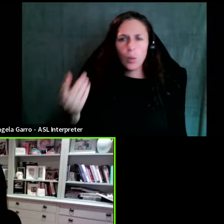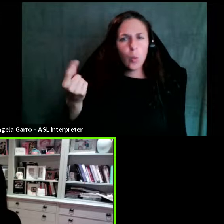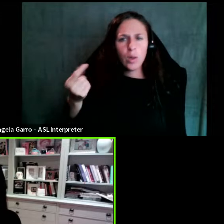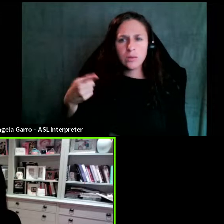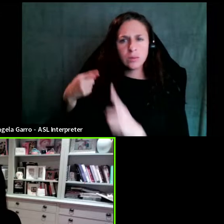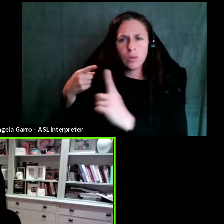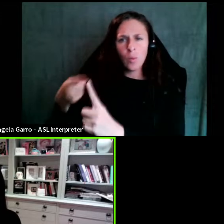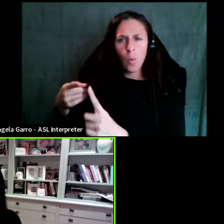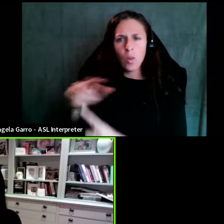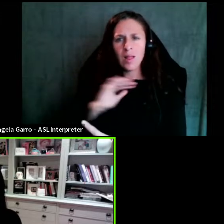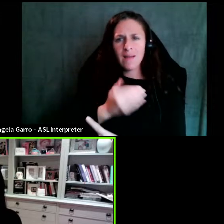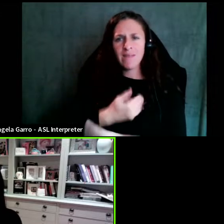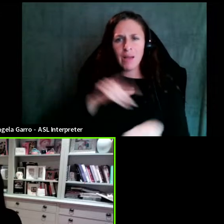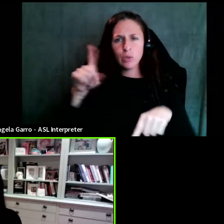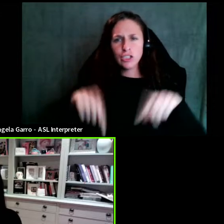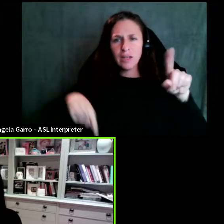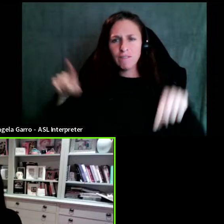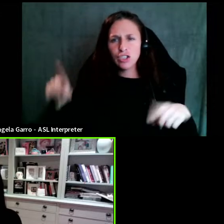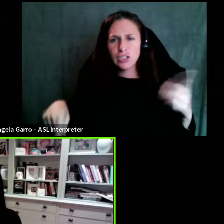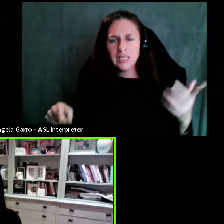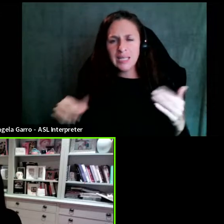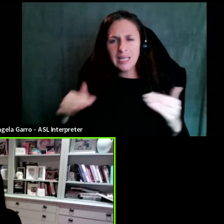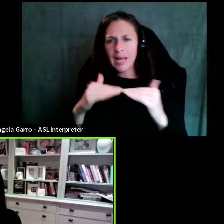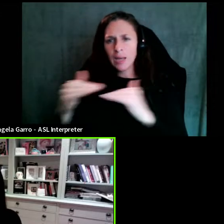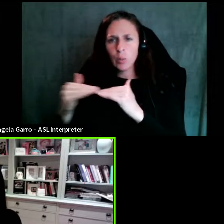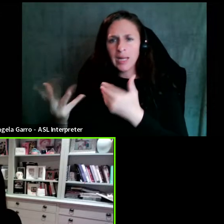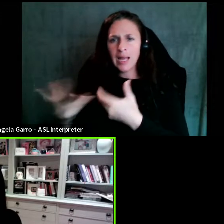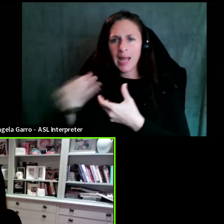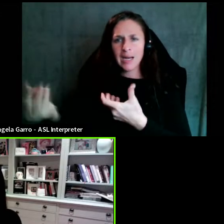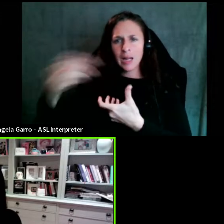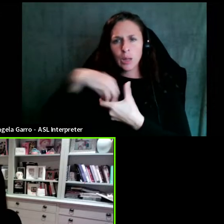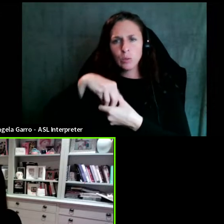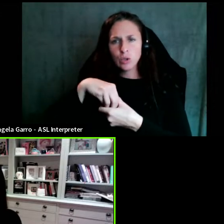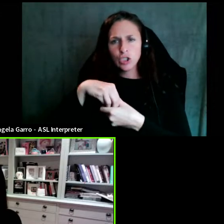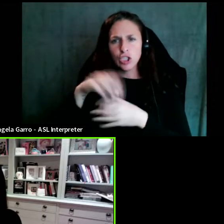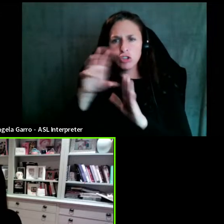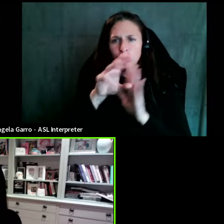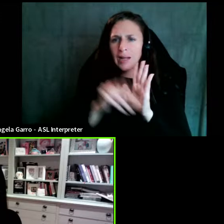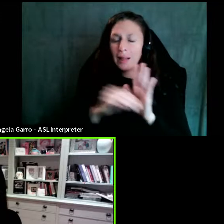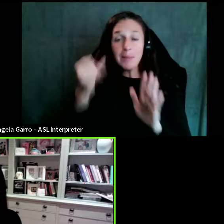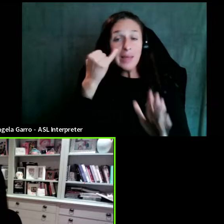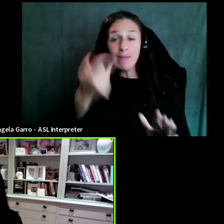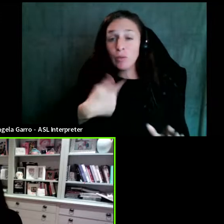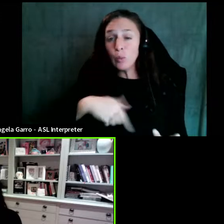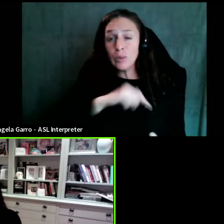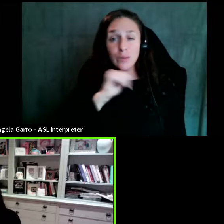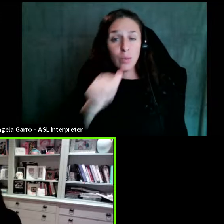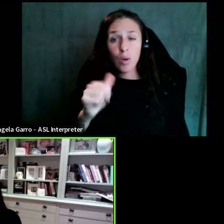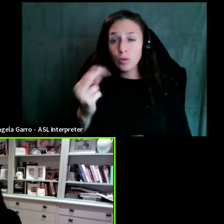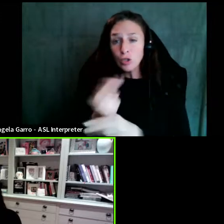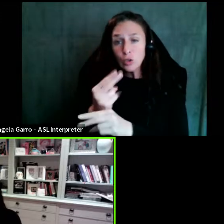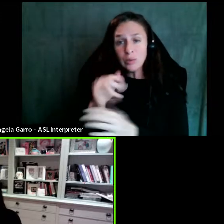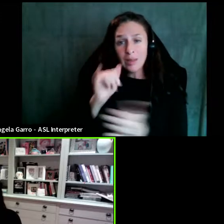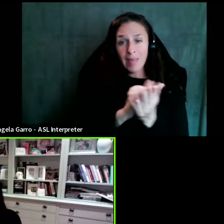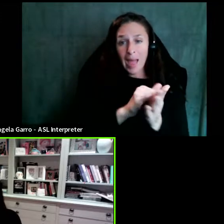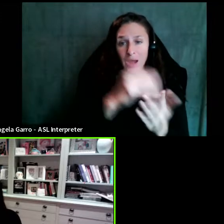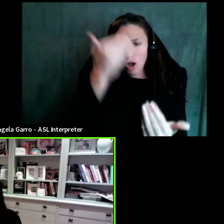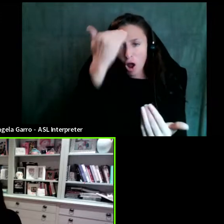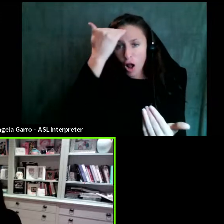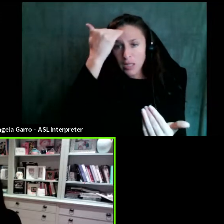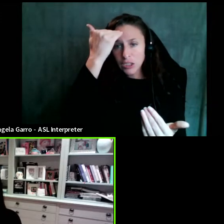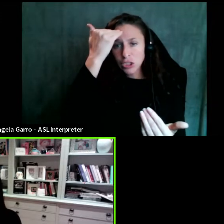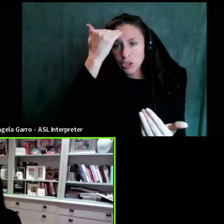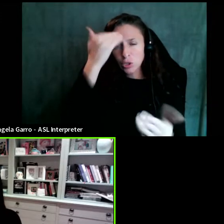our diversity, equity, and inclusion curriculums if we're not going to use that knowledge to do better?